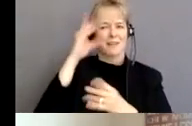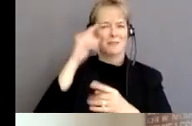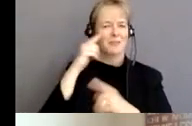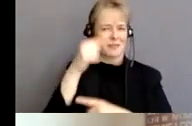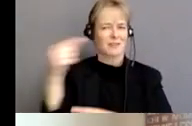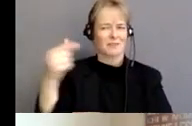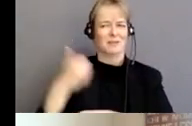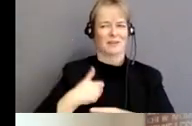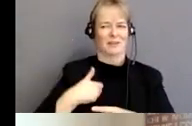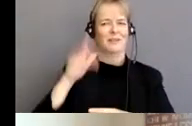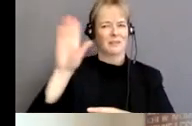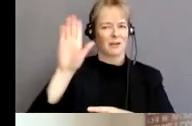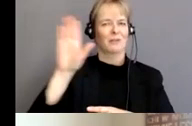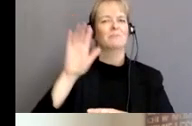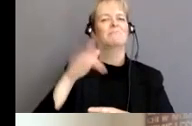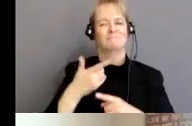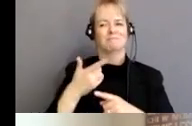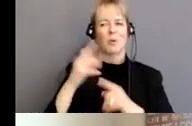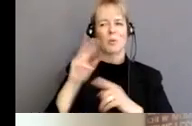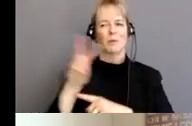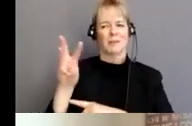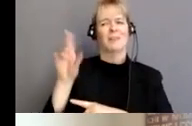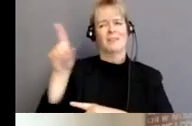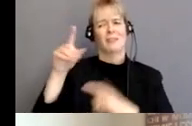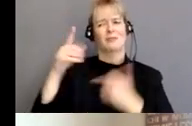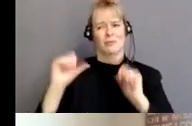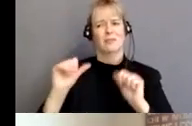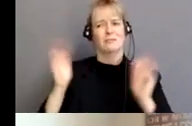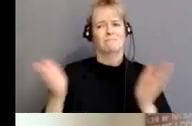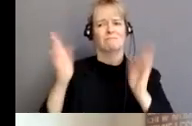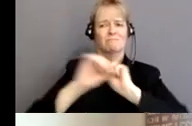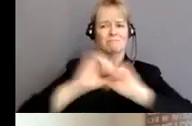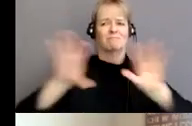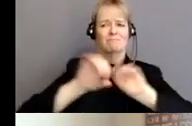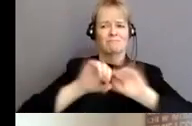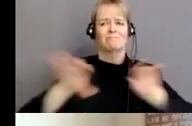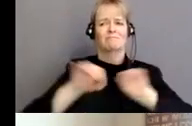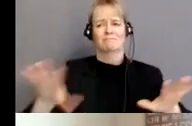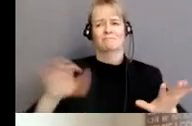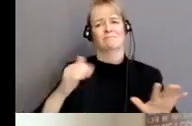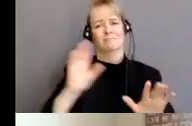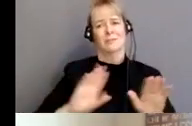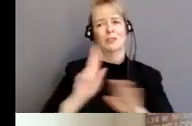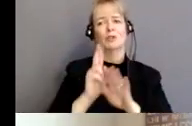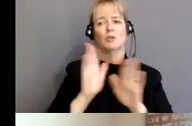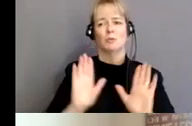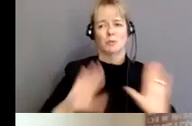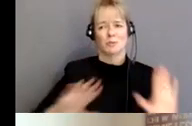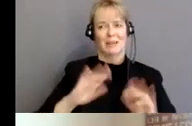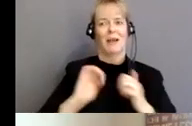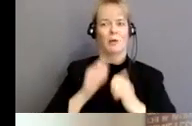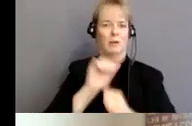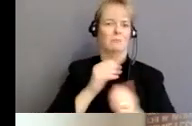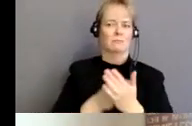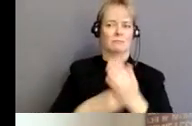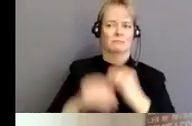get information out to the consumers in across Canada around protecting their money. So I just wanted to highlight